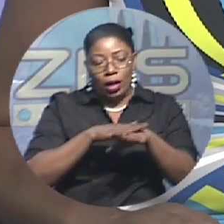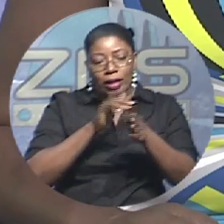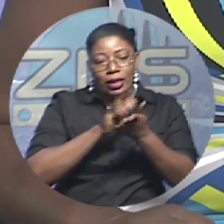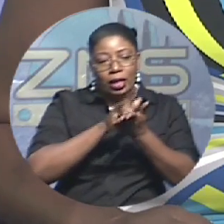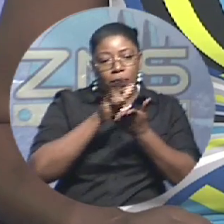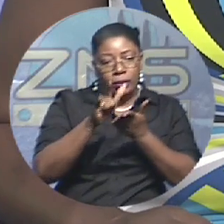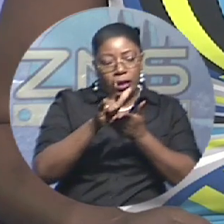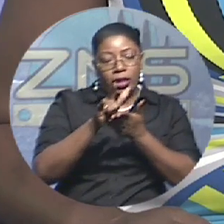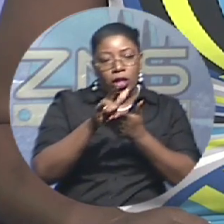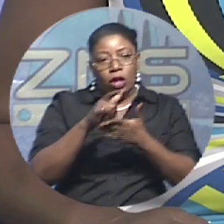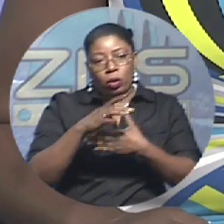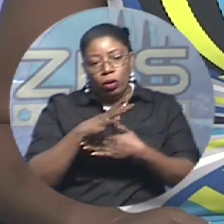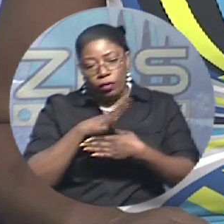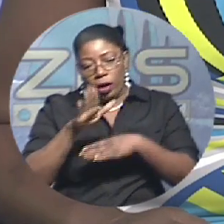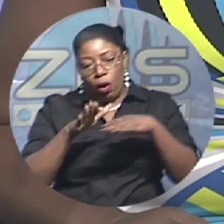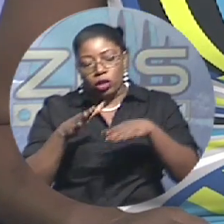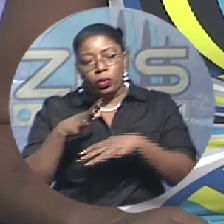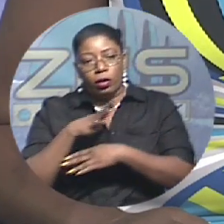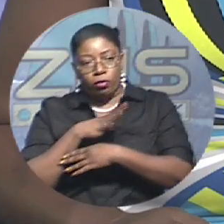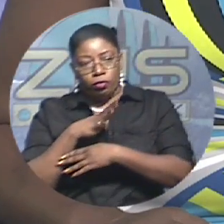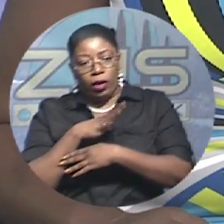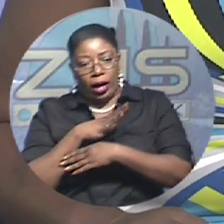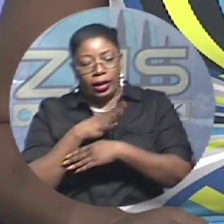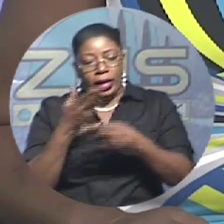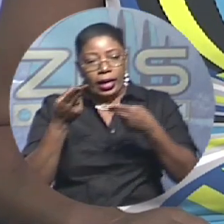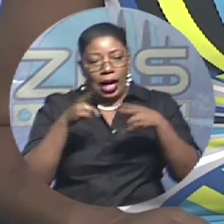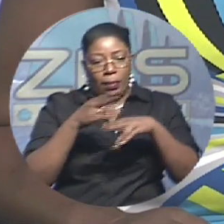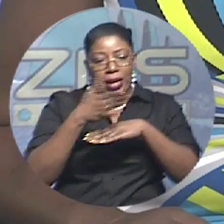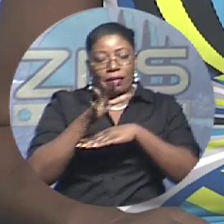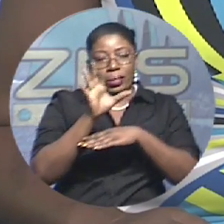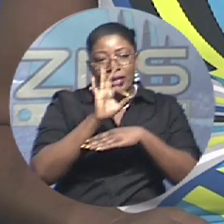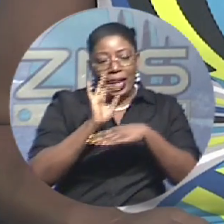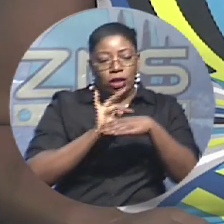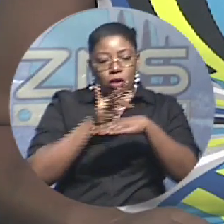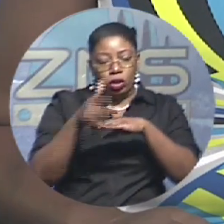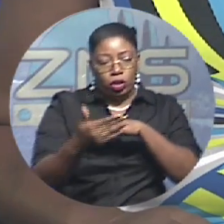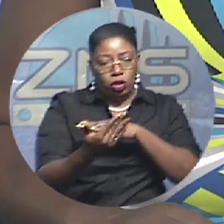unharmed. The incident took place after 9 this morning. An investigation continues.